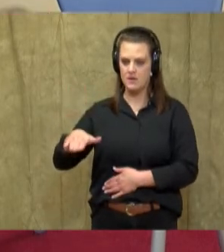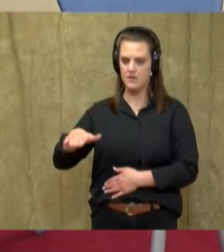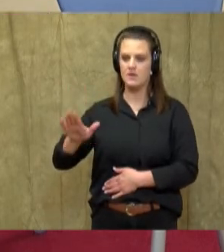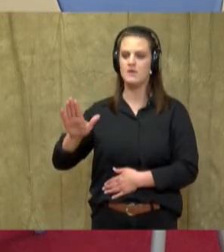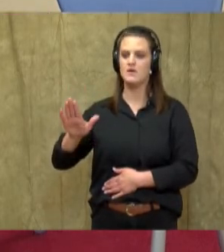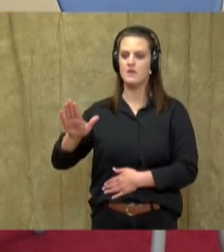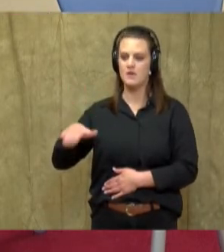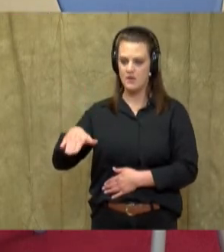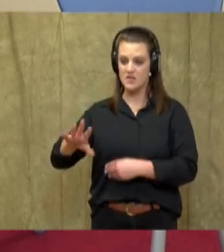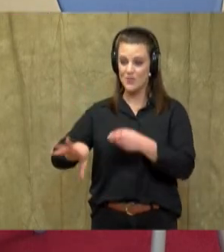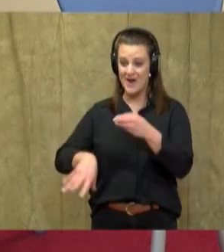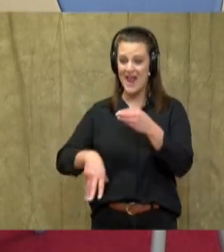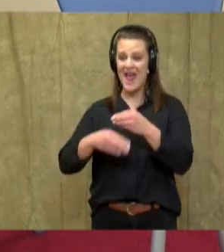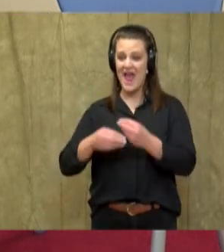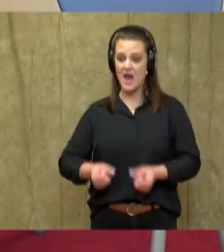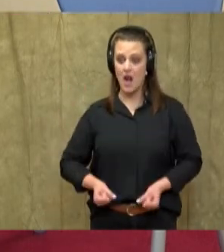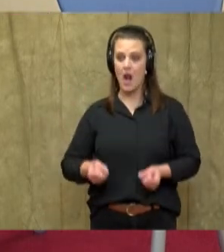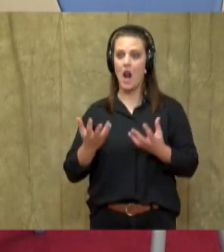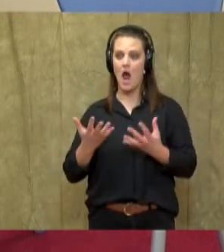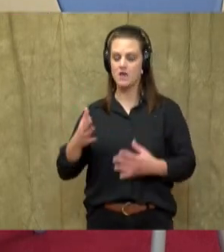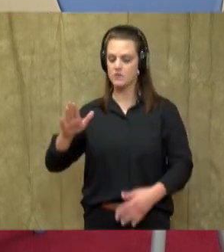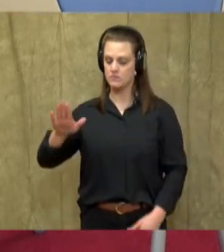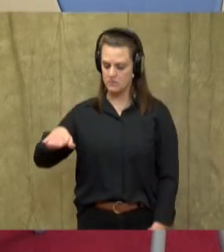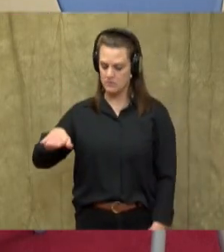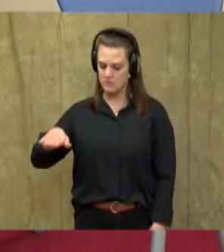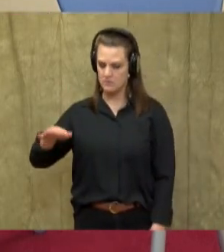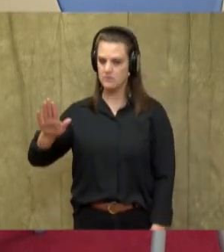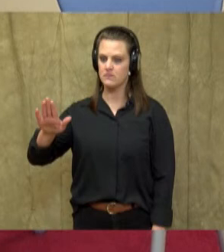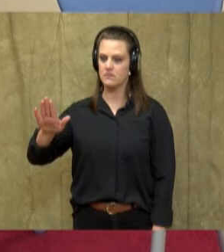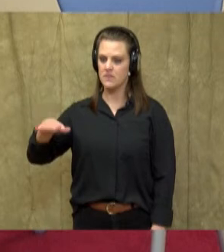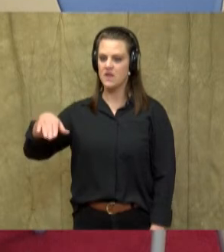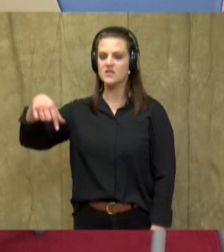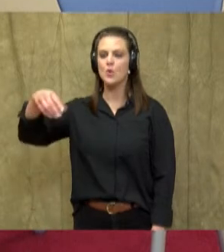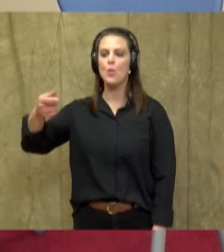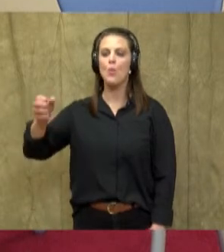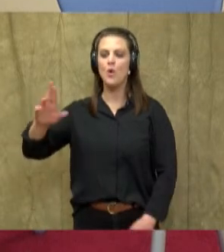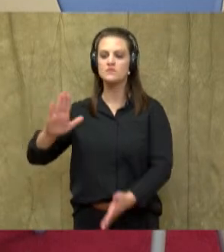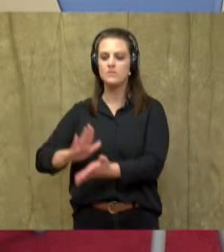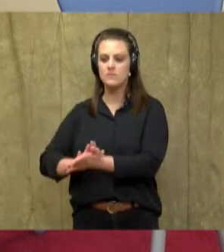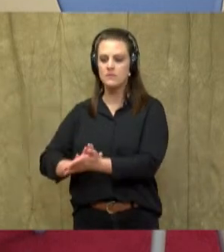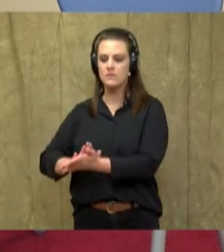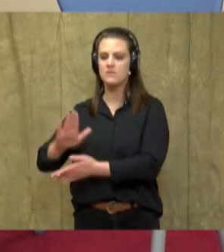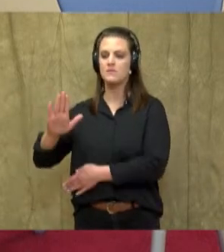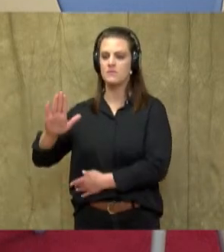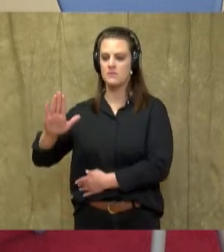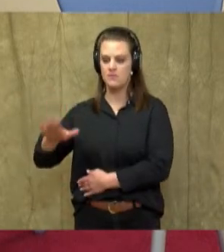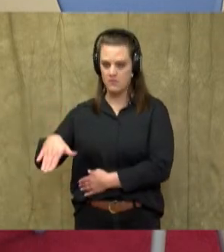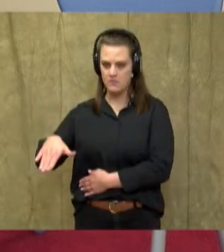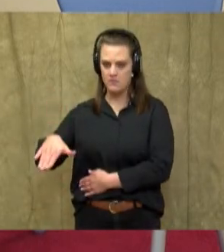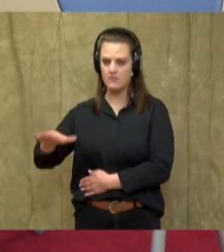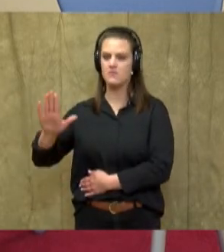we're adding a lot of stuff now. Keep that right foot going. Quarter notes, bass drum.